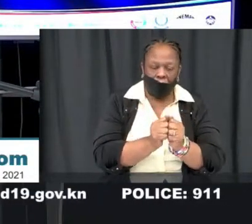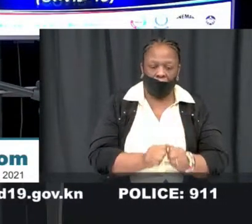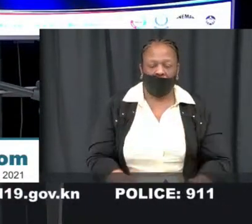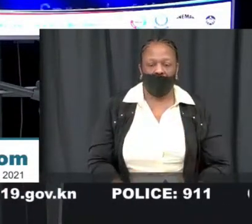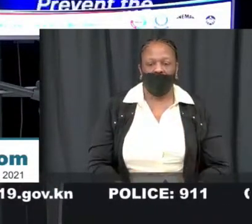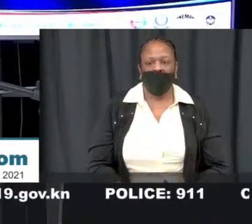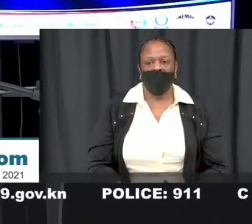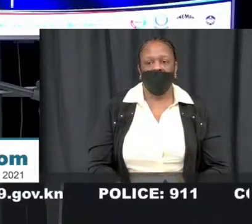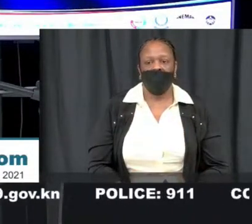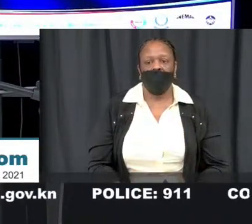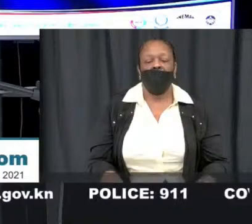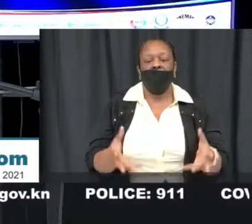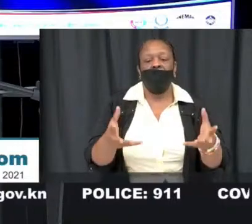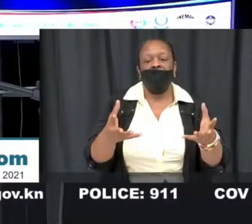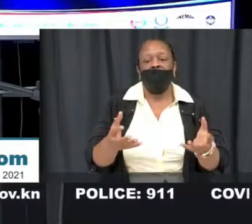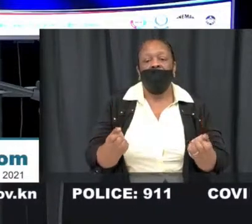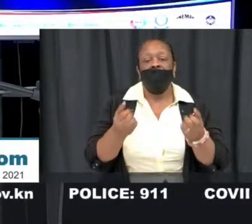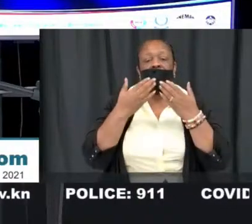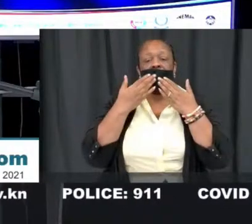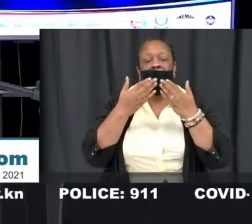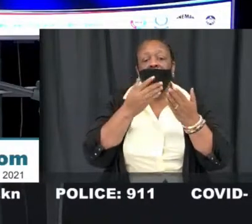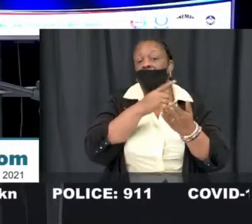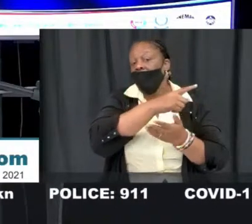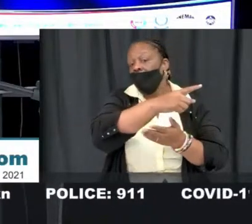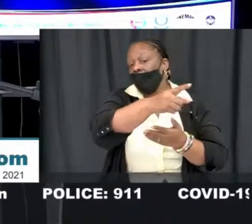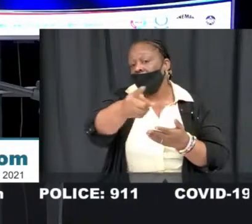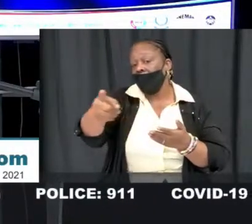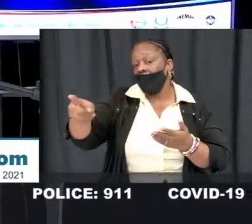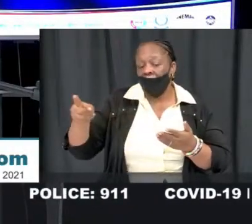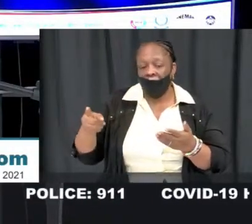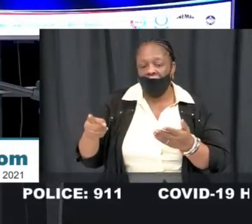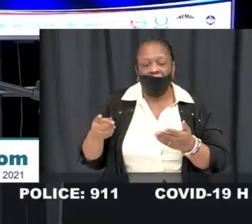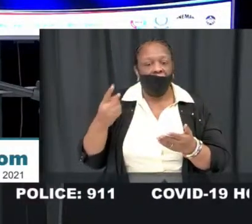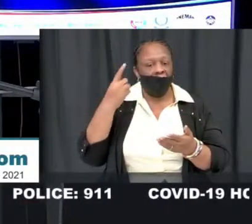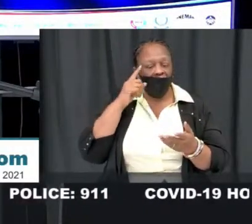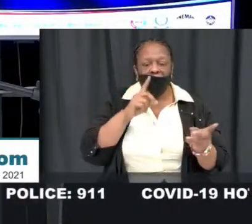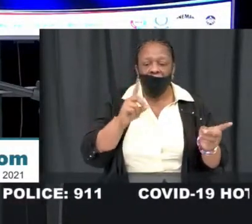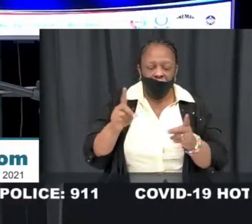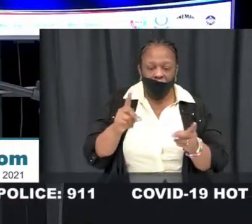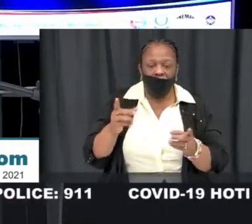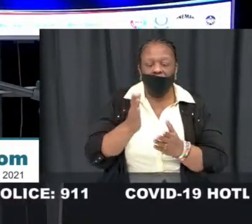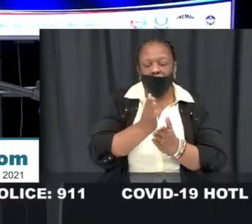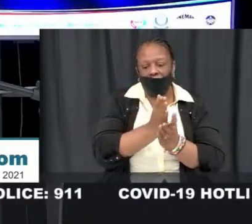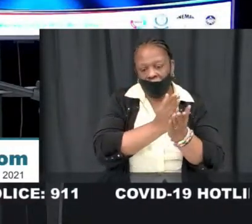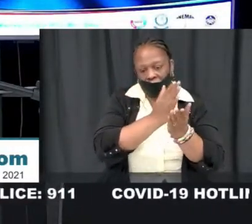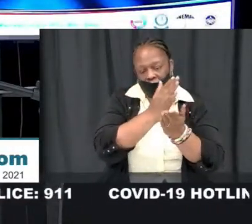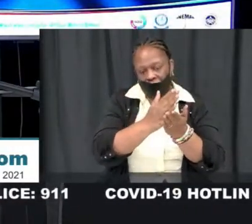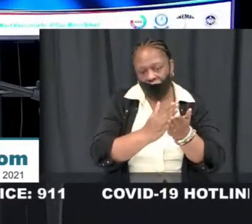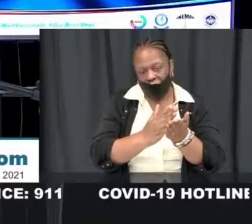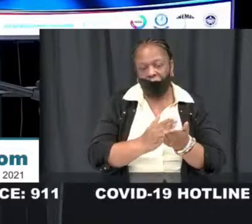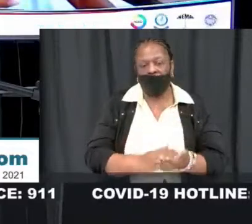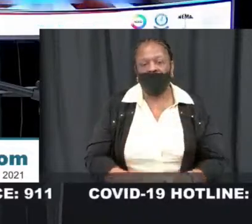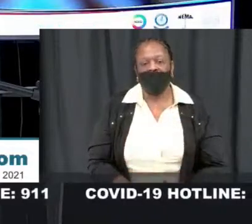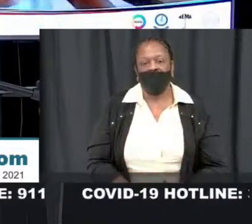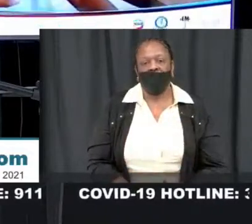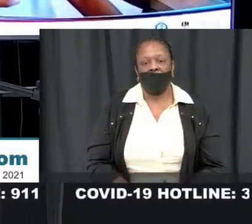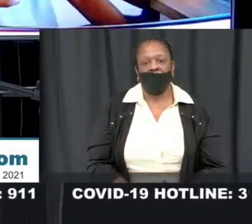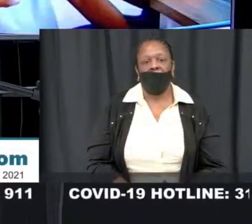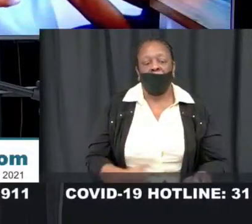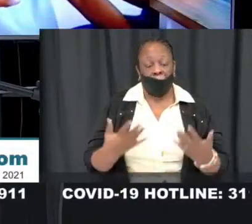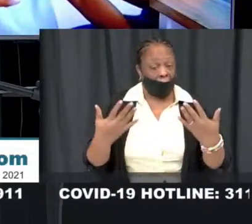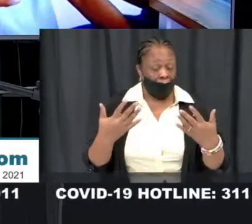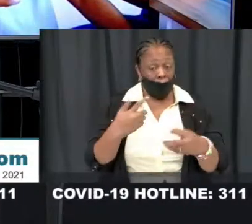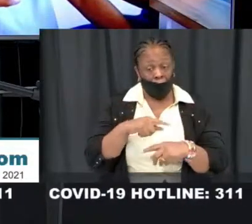in advance for doing your part, so that hopefully when we get out of this, everyone remembers it's